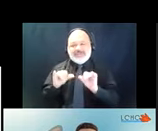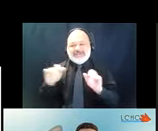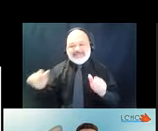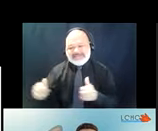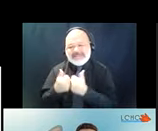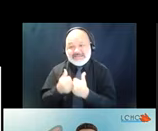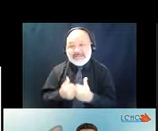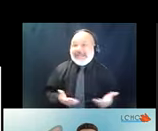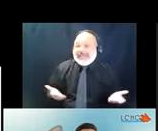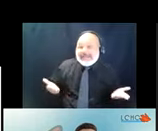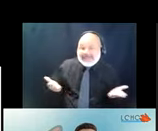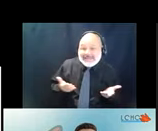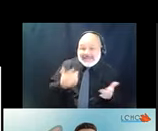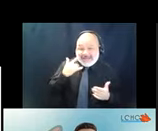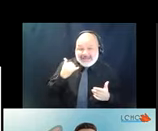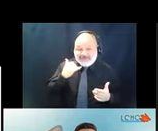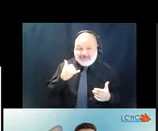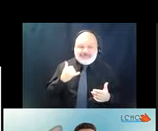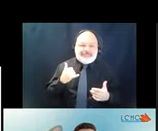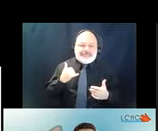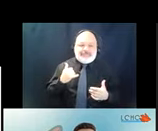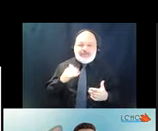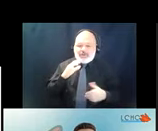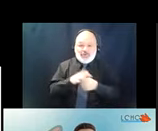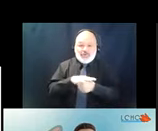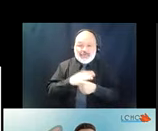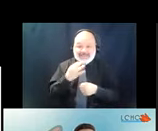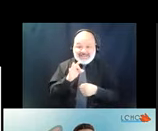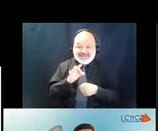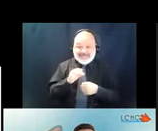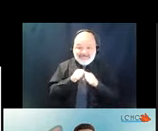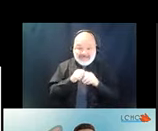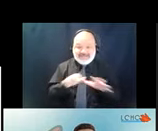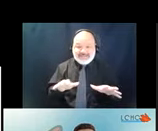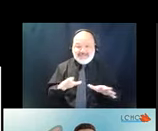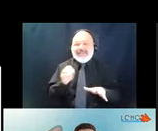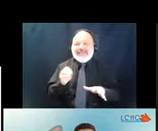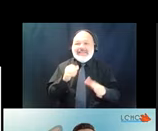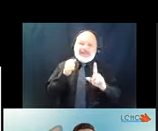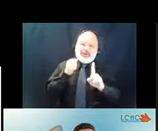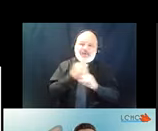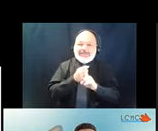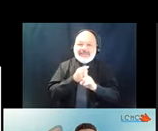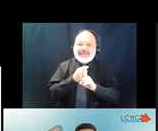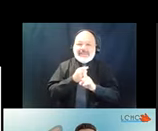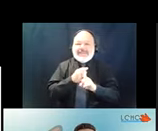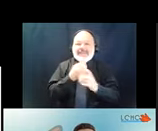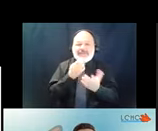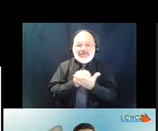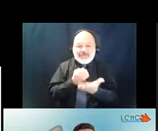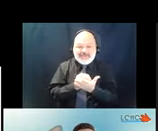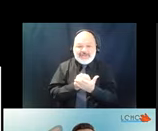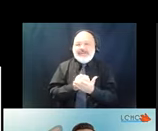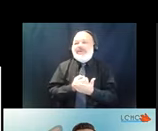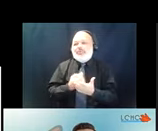California, particularly around the COVID-19 pandemic and the economic impacts on communities of color, we